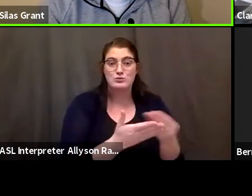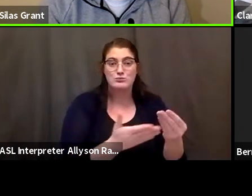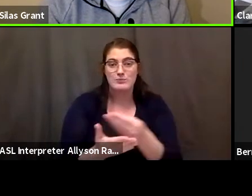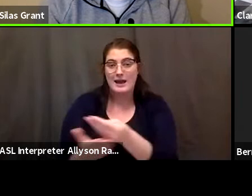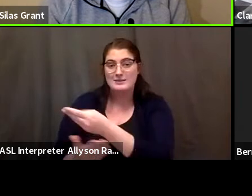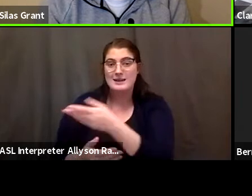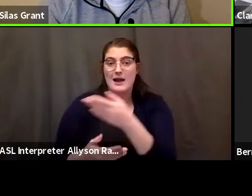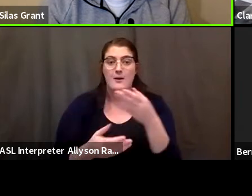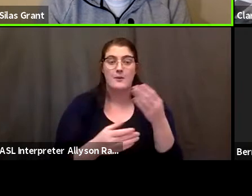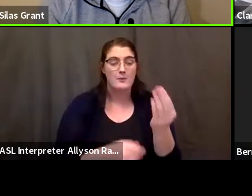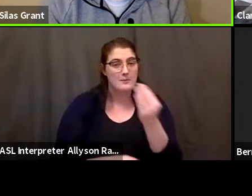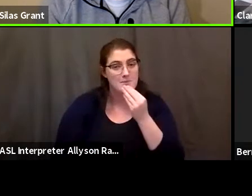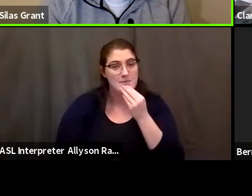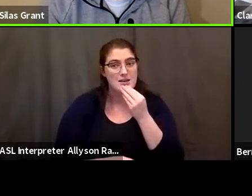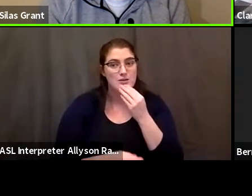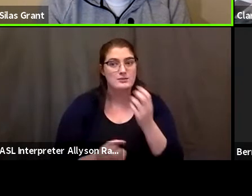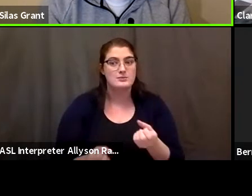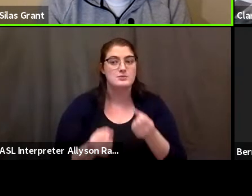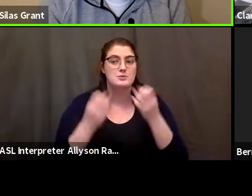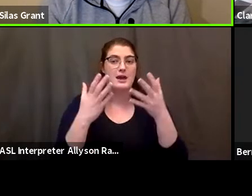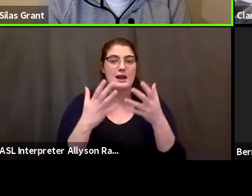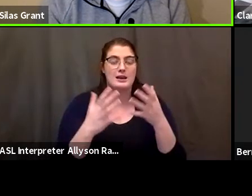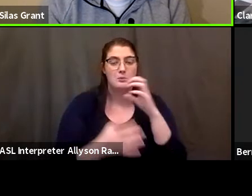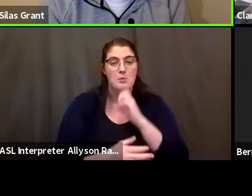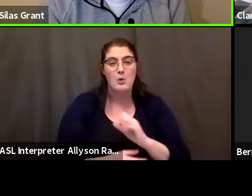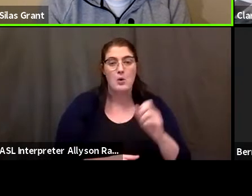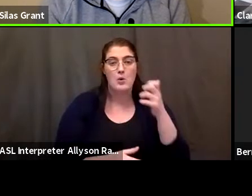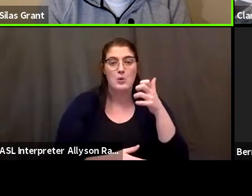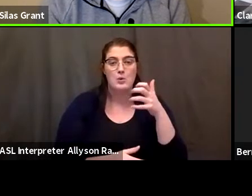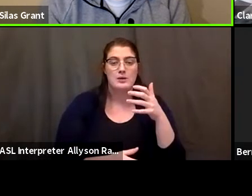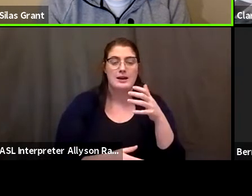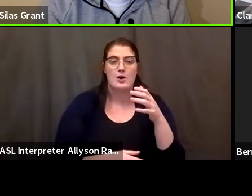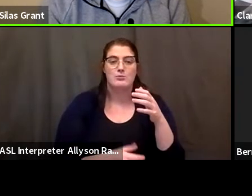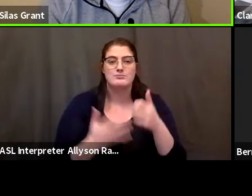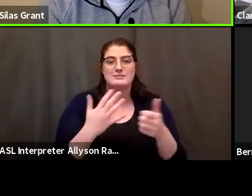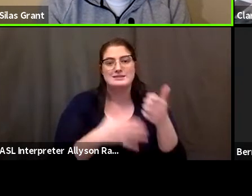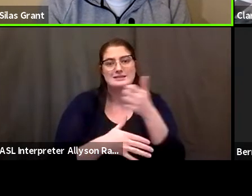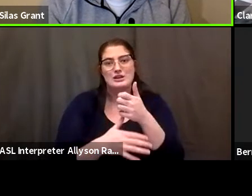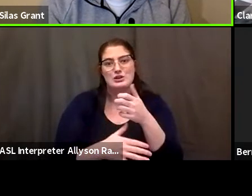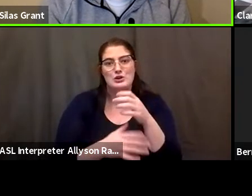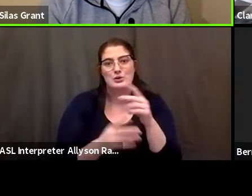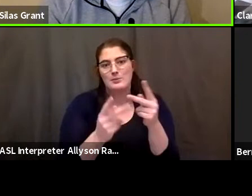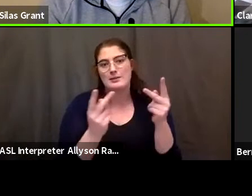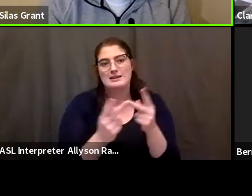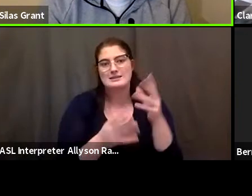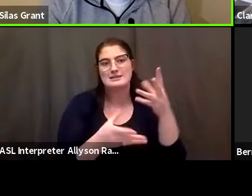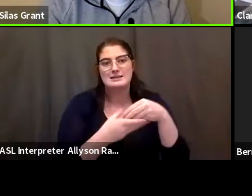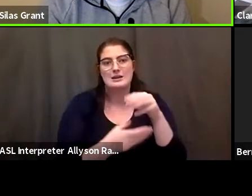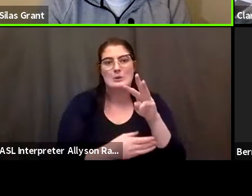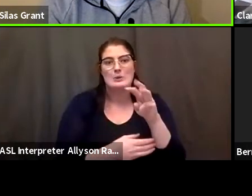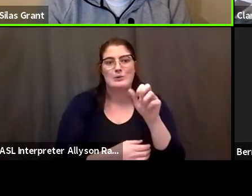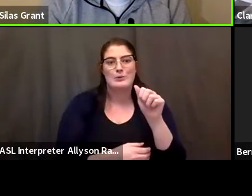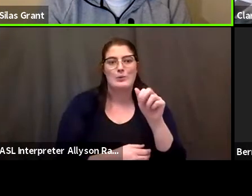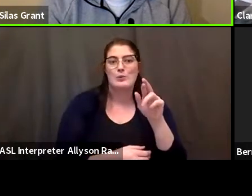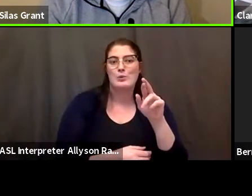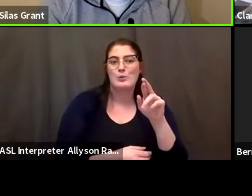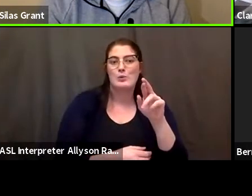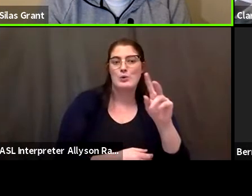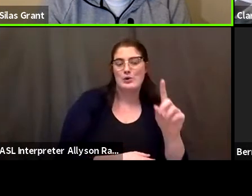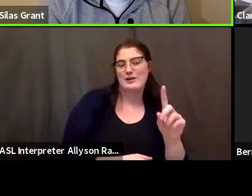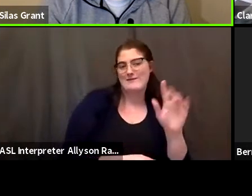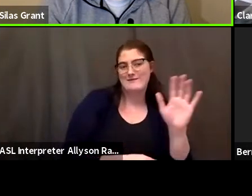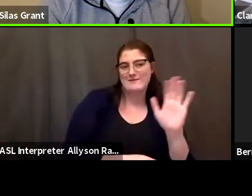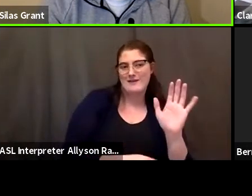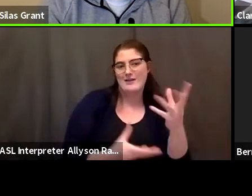meals to a number of the senior facilities in Ward 5, including seniors in the